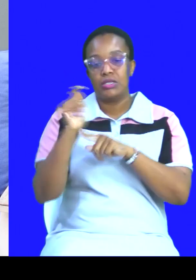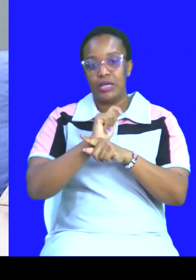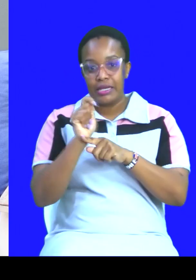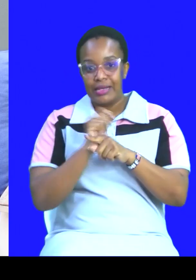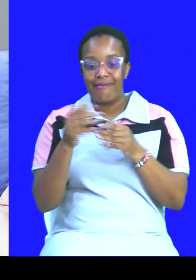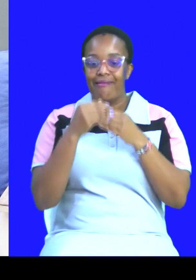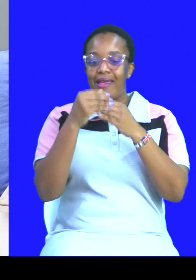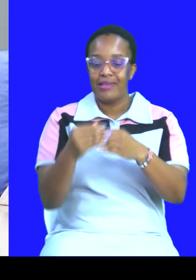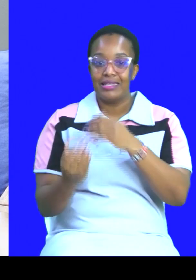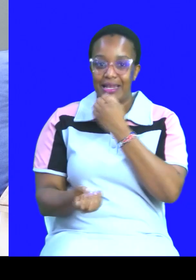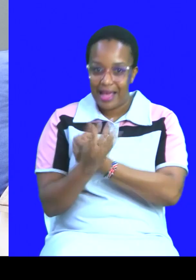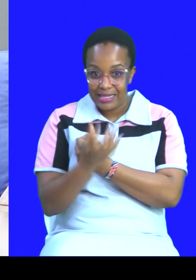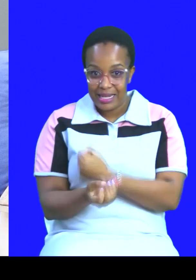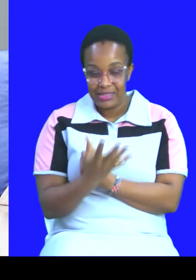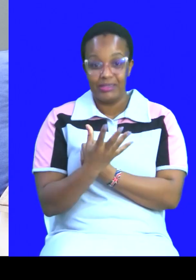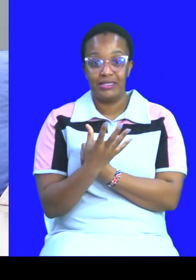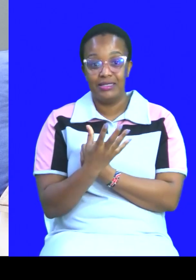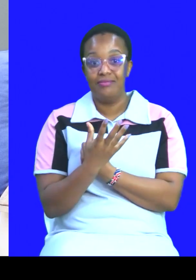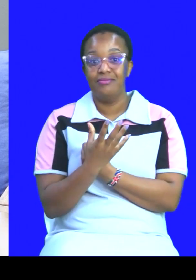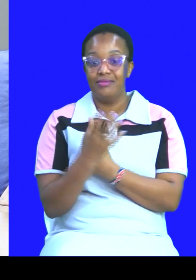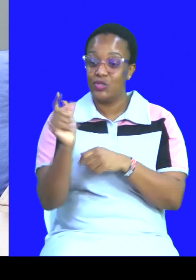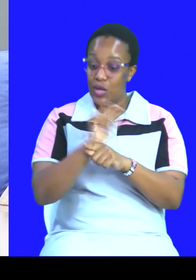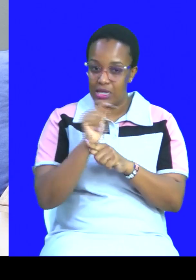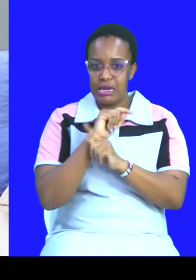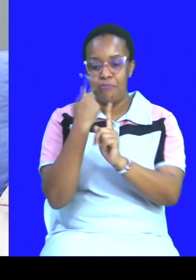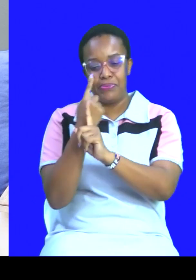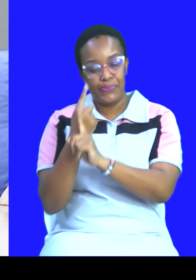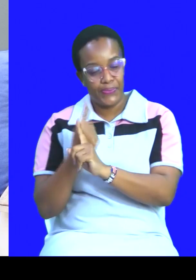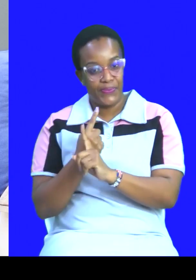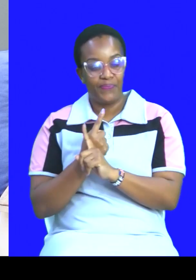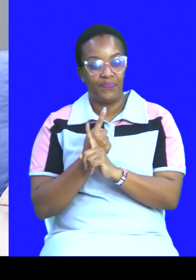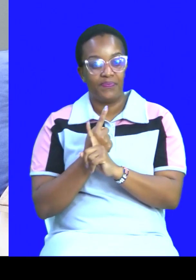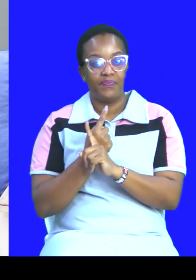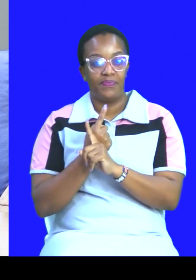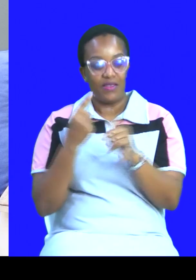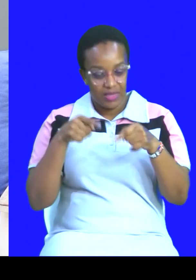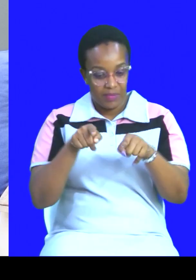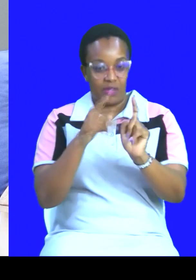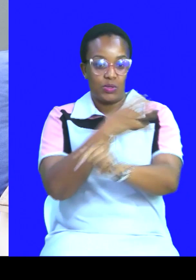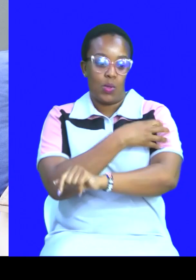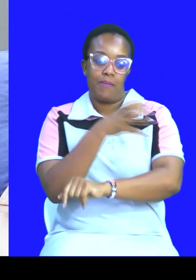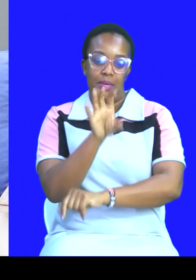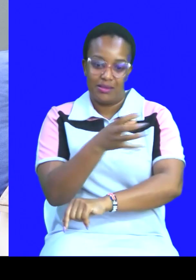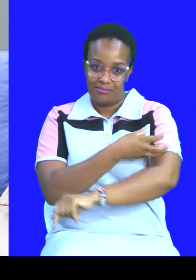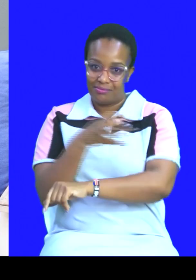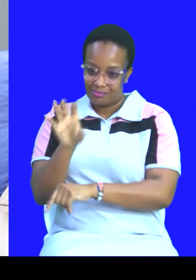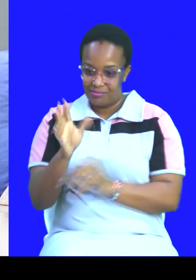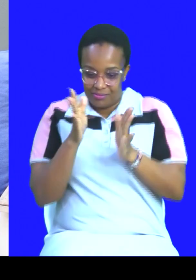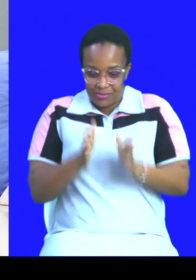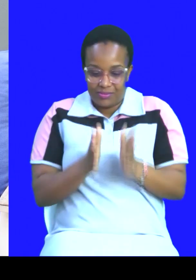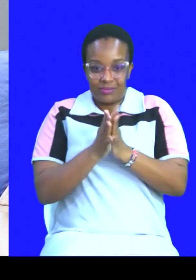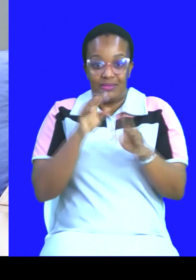guiding and counseling training and all that, yeah, in order to empower persons with disabilities in